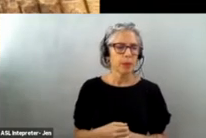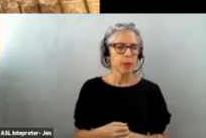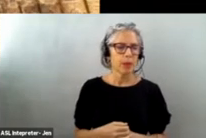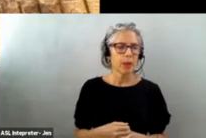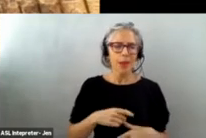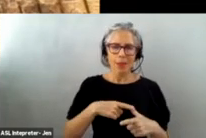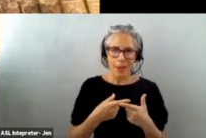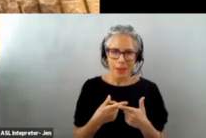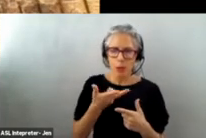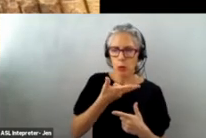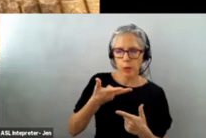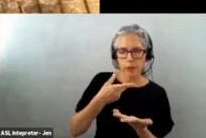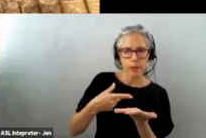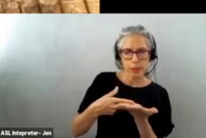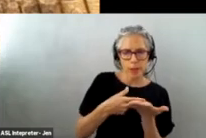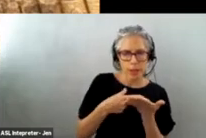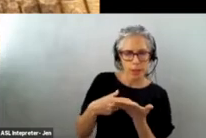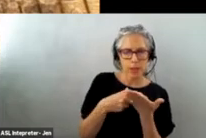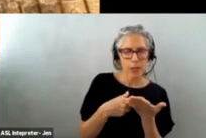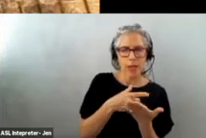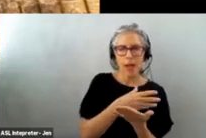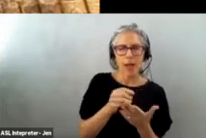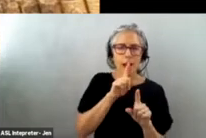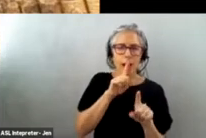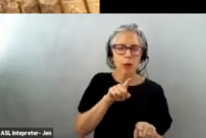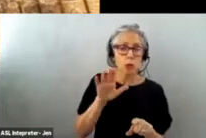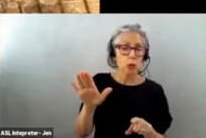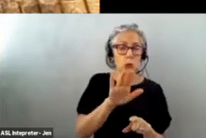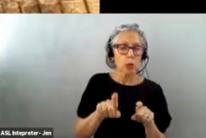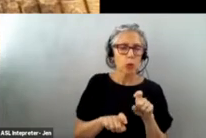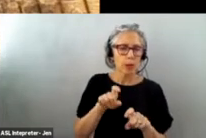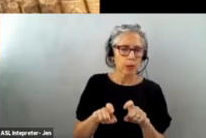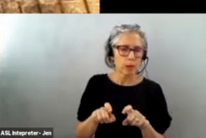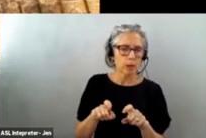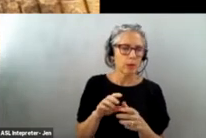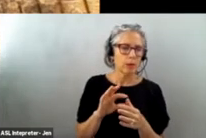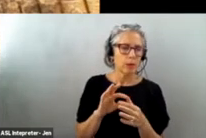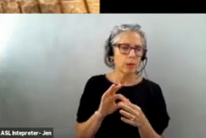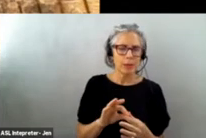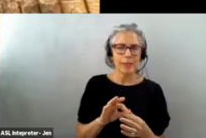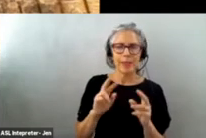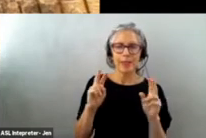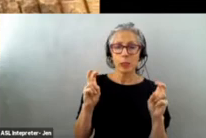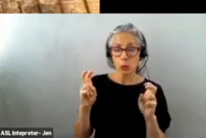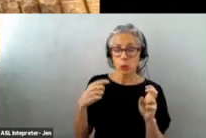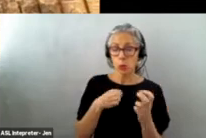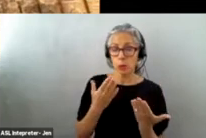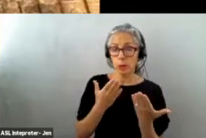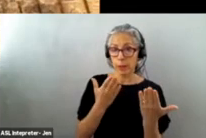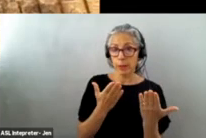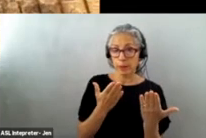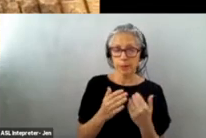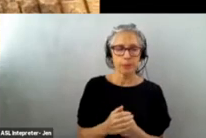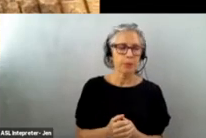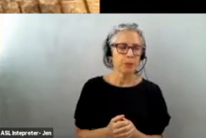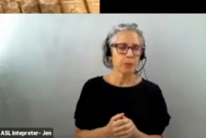of discussion where we'll sort of answer some questions around the issues that we've raised. So